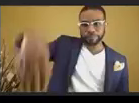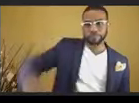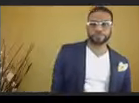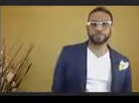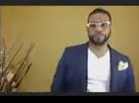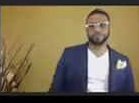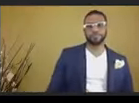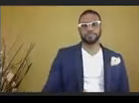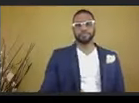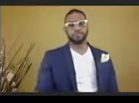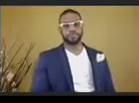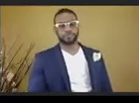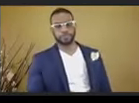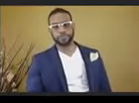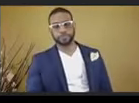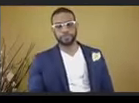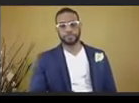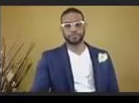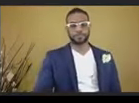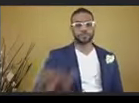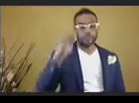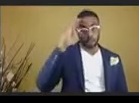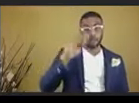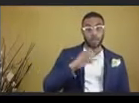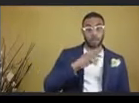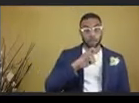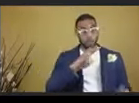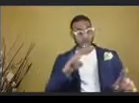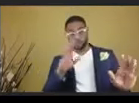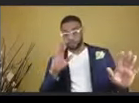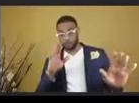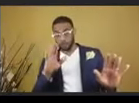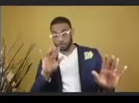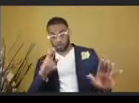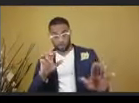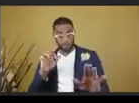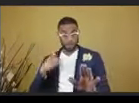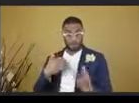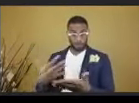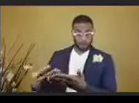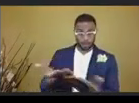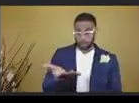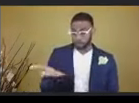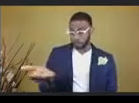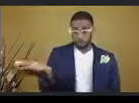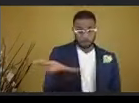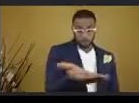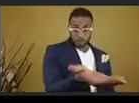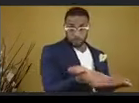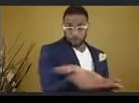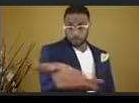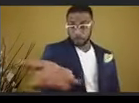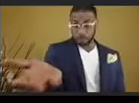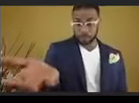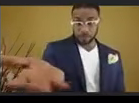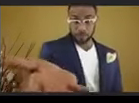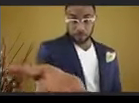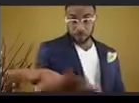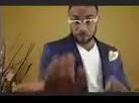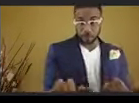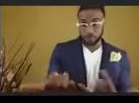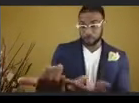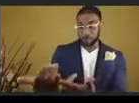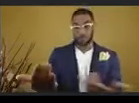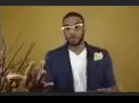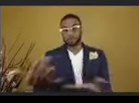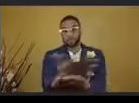I know that, you know, Reverend is the Reverend, but Latasha, if you had a collection plate, I would put some money in it right now based off everything that